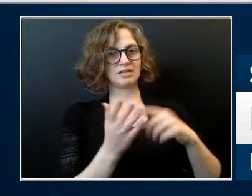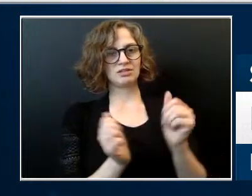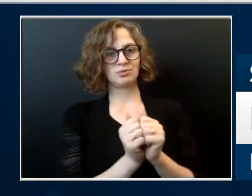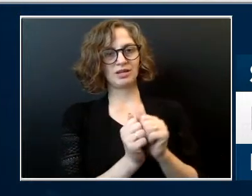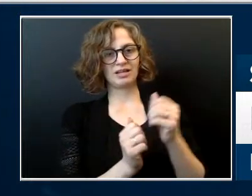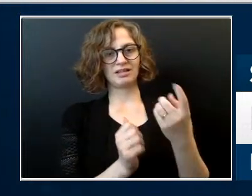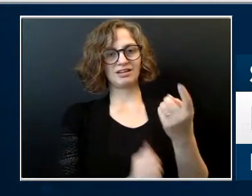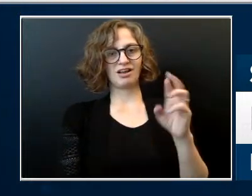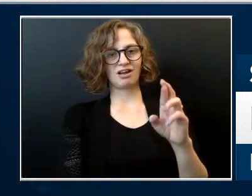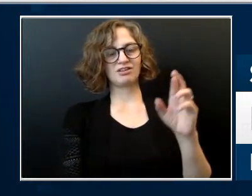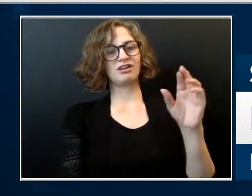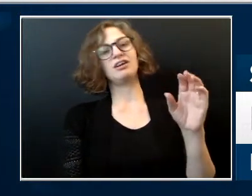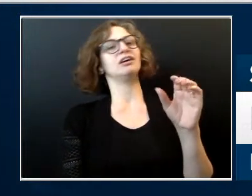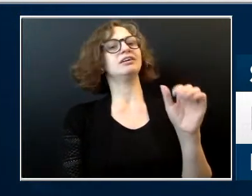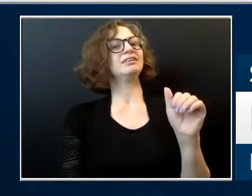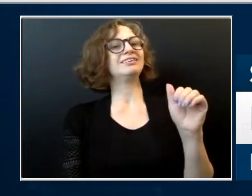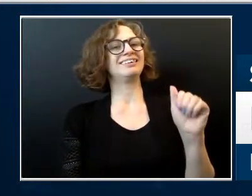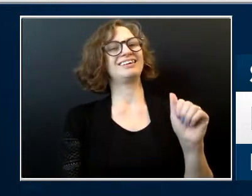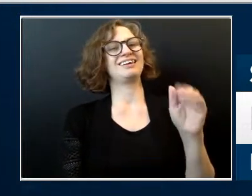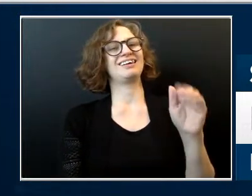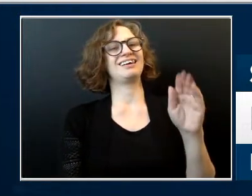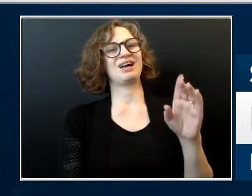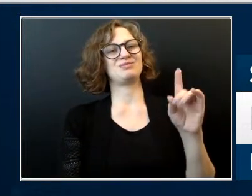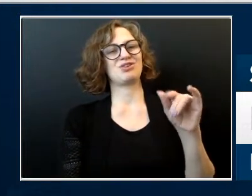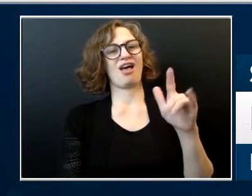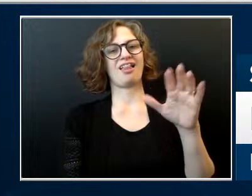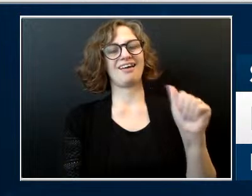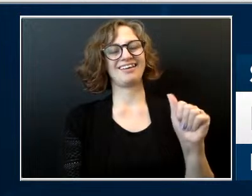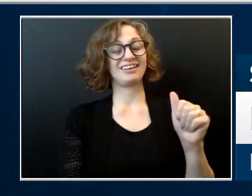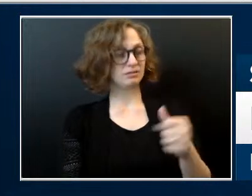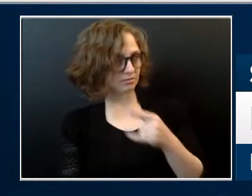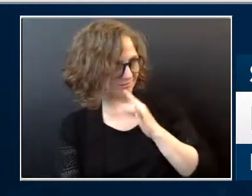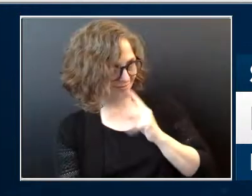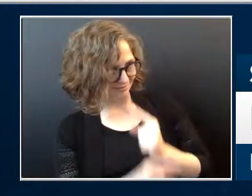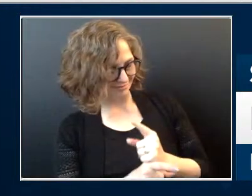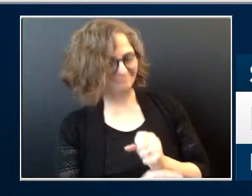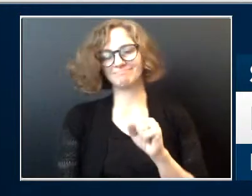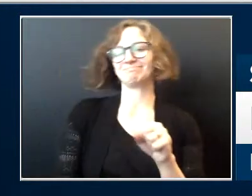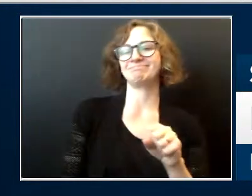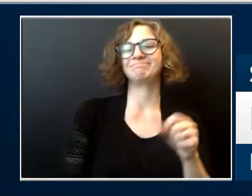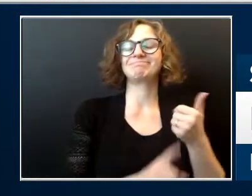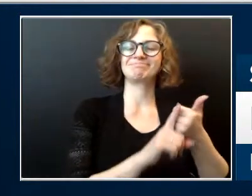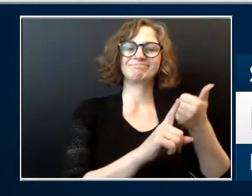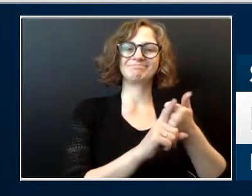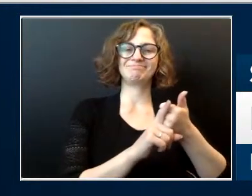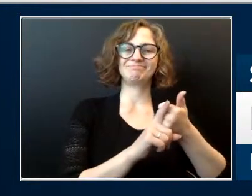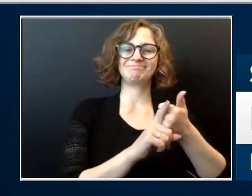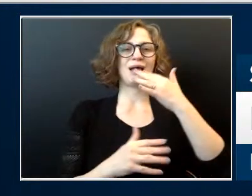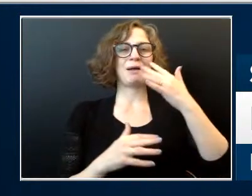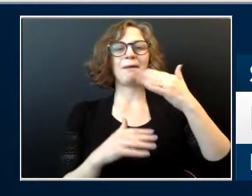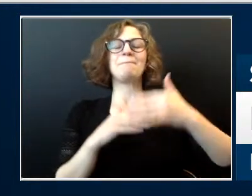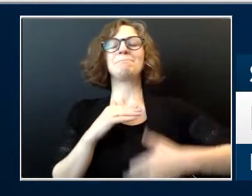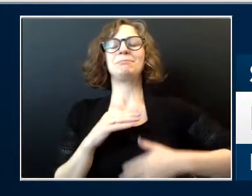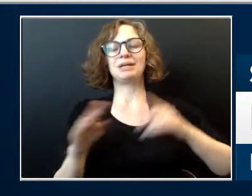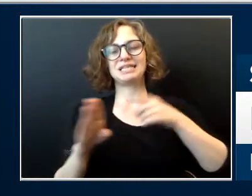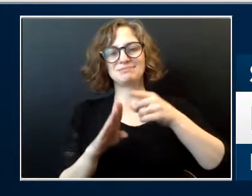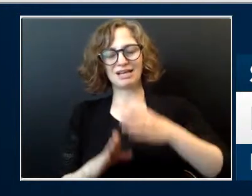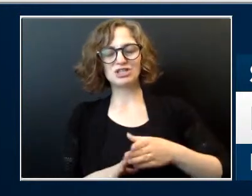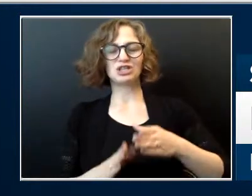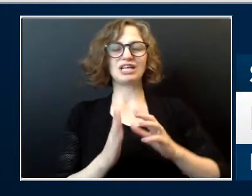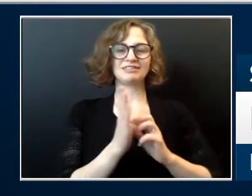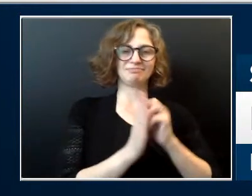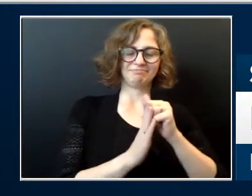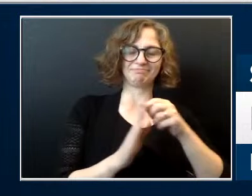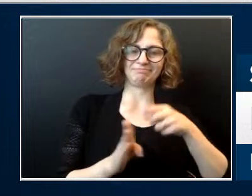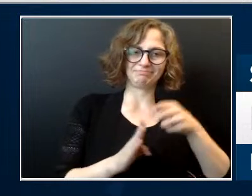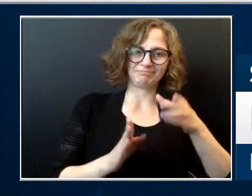great. Spot on? Yeah, awesome. Spot on. A hematologist and oncologist here at the University of Kansas Cancer Center. He's also the director of the Plasma Cell Disorder